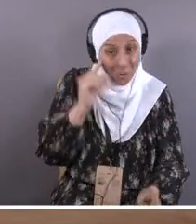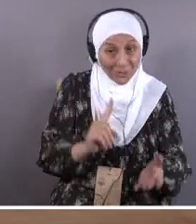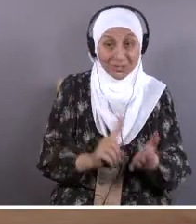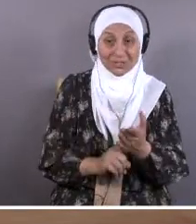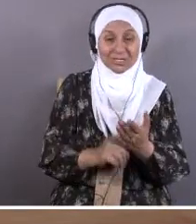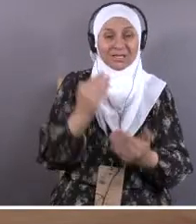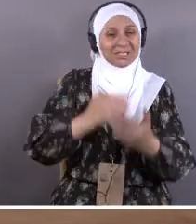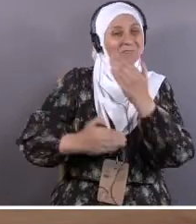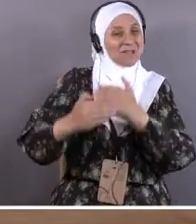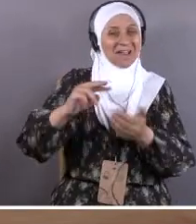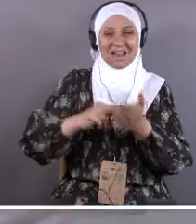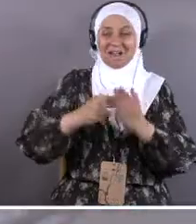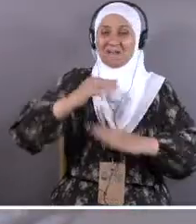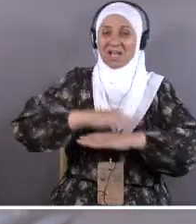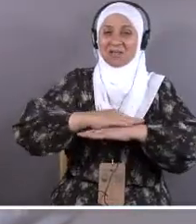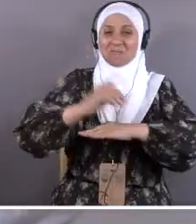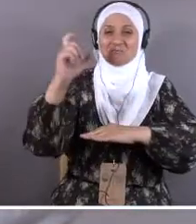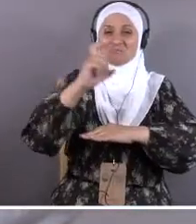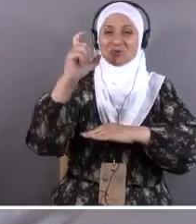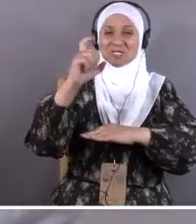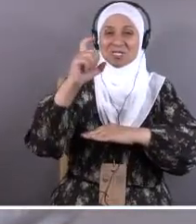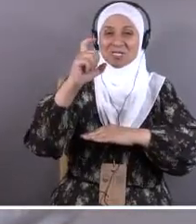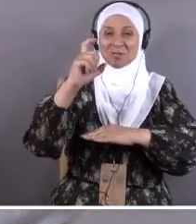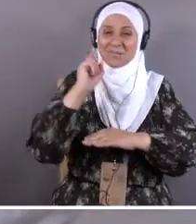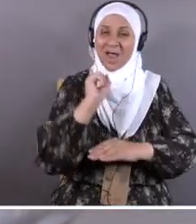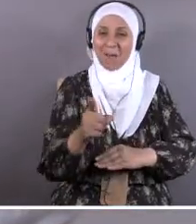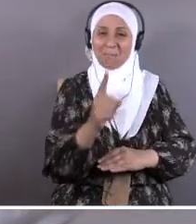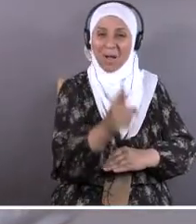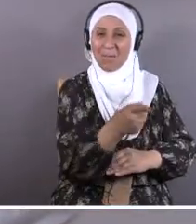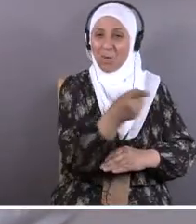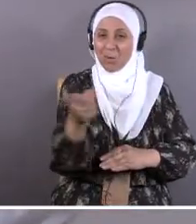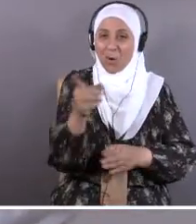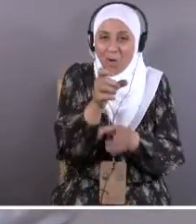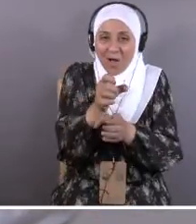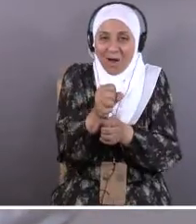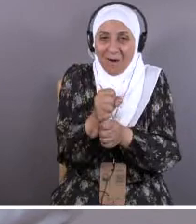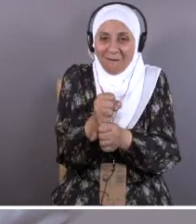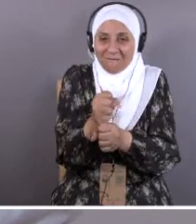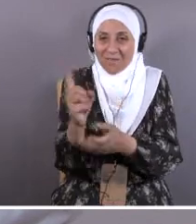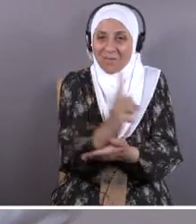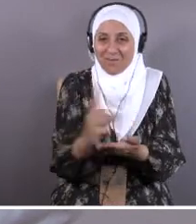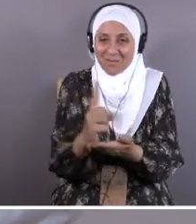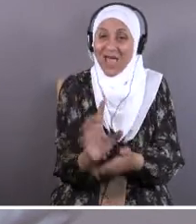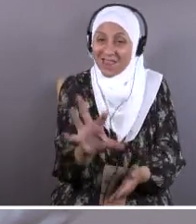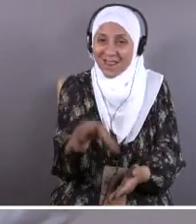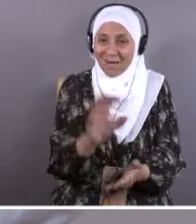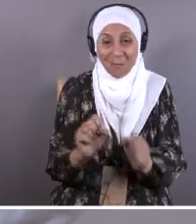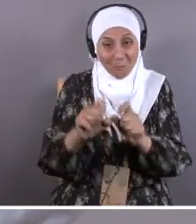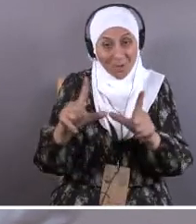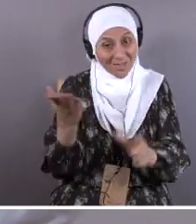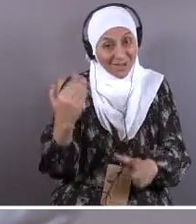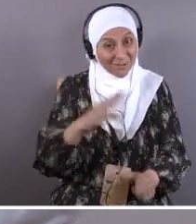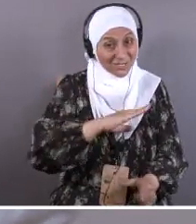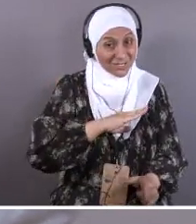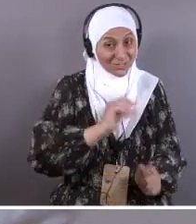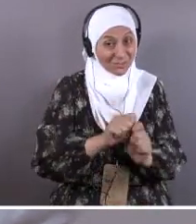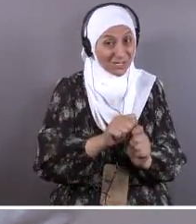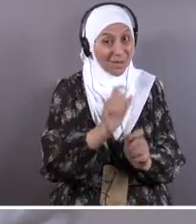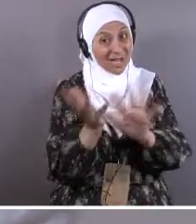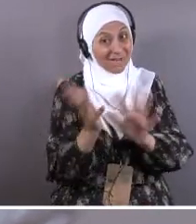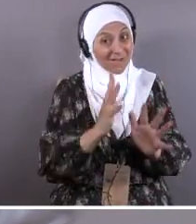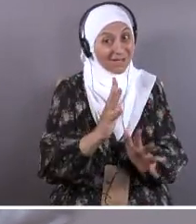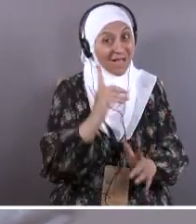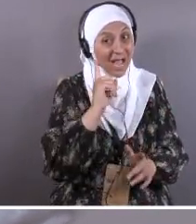of oxygen. So this is a great period. So the values of Islam constituted a great